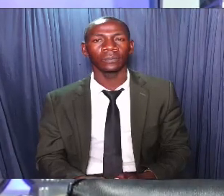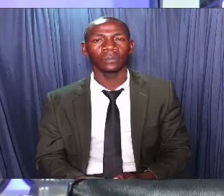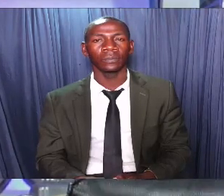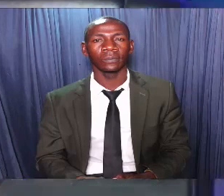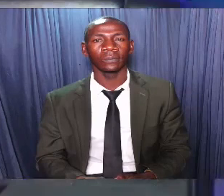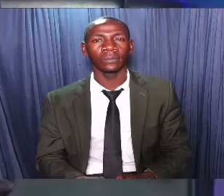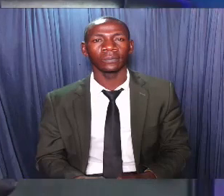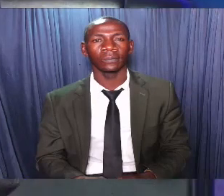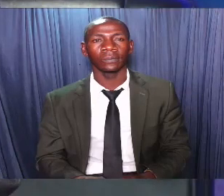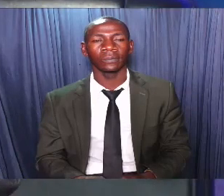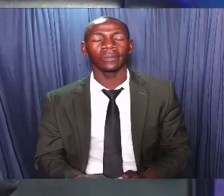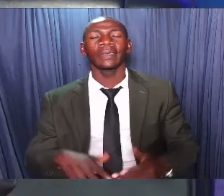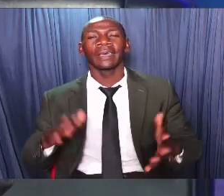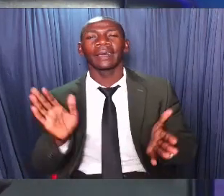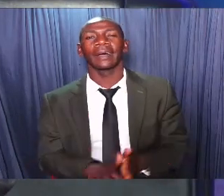okay.